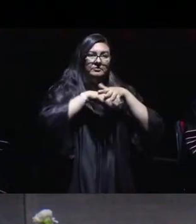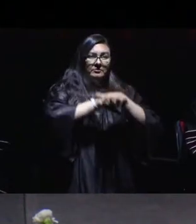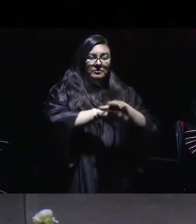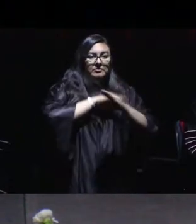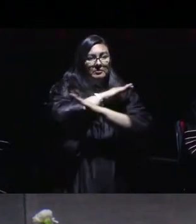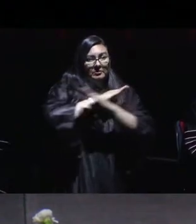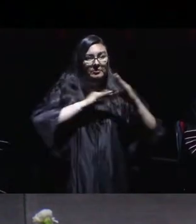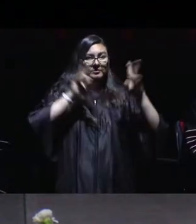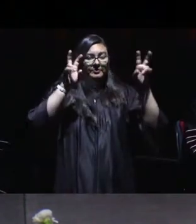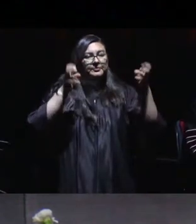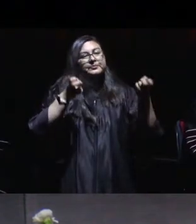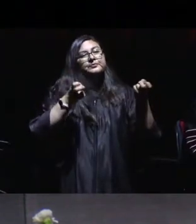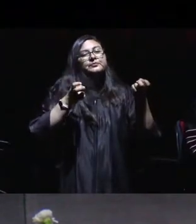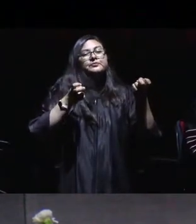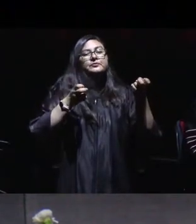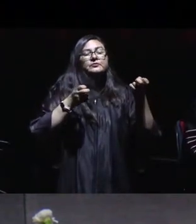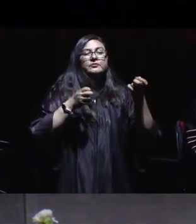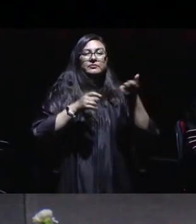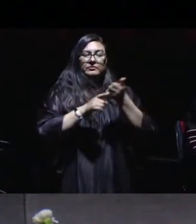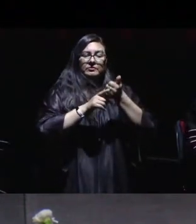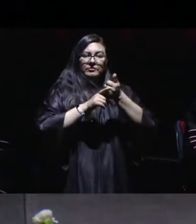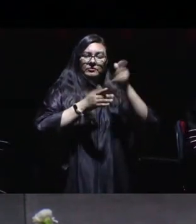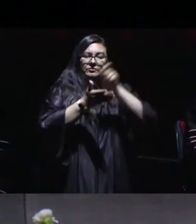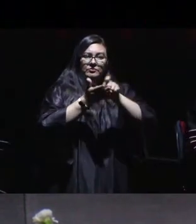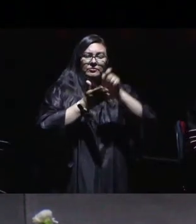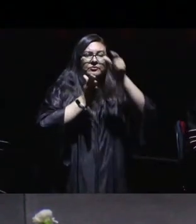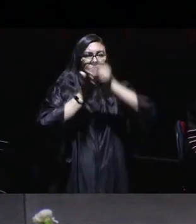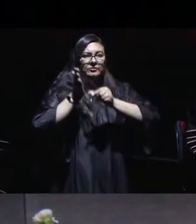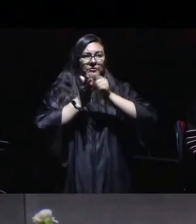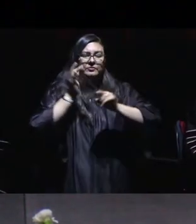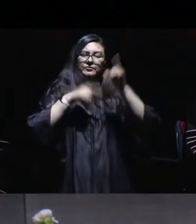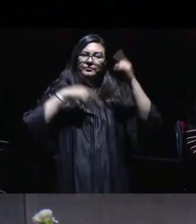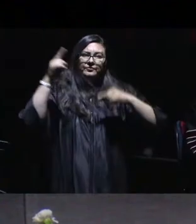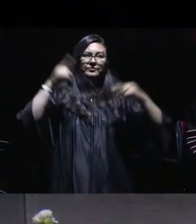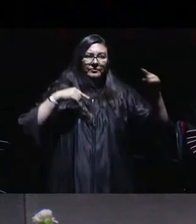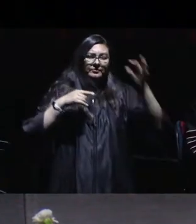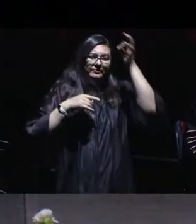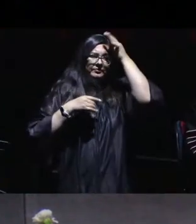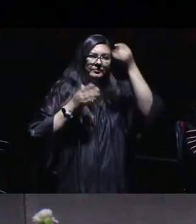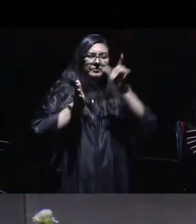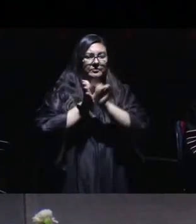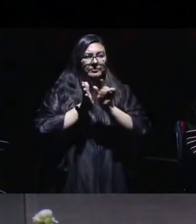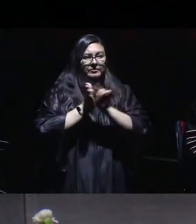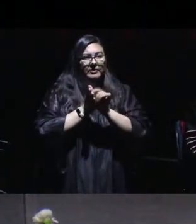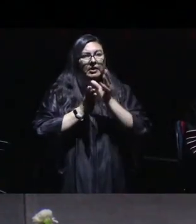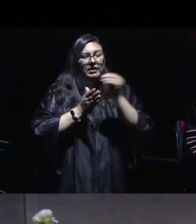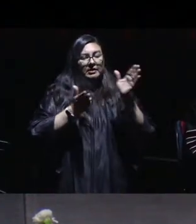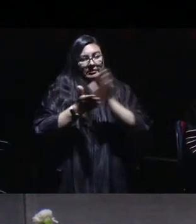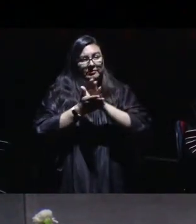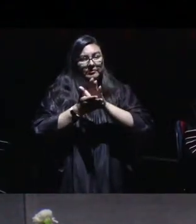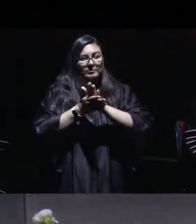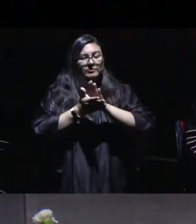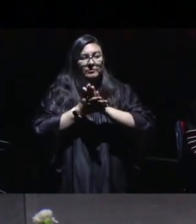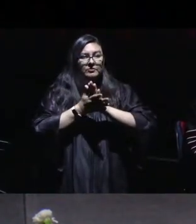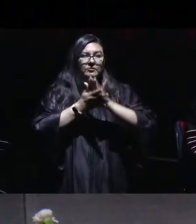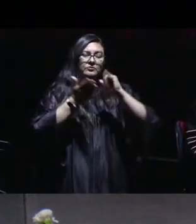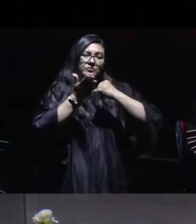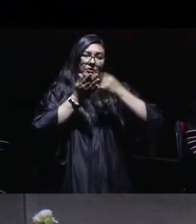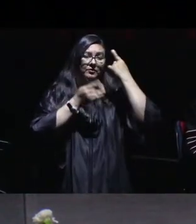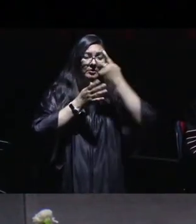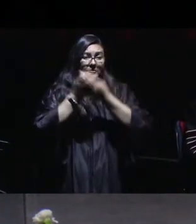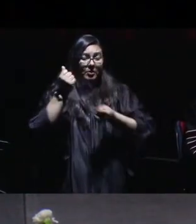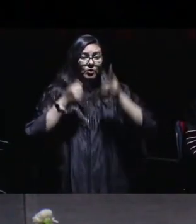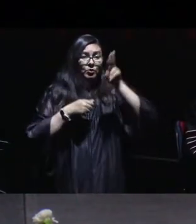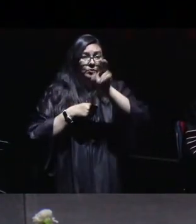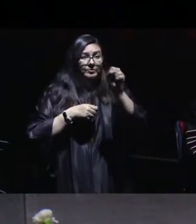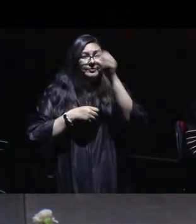and border issues. Dr. Coronado has written articles for various Federal Reserve publications and academic journals in both the United